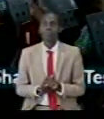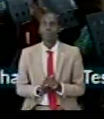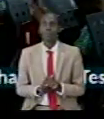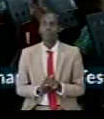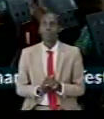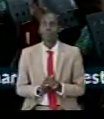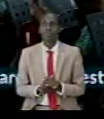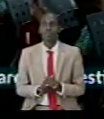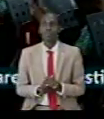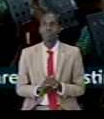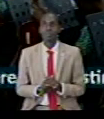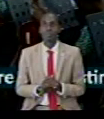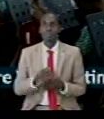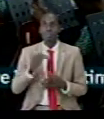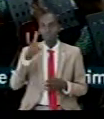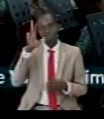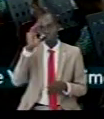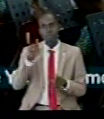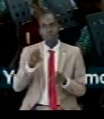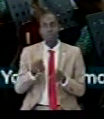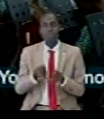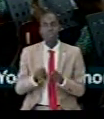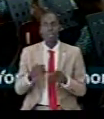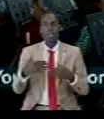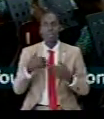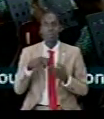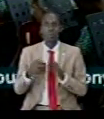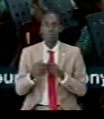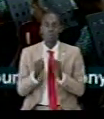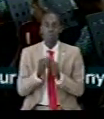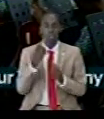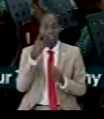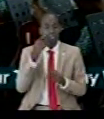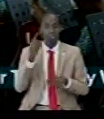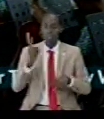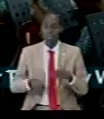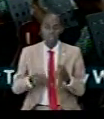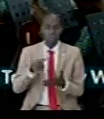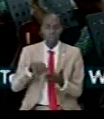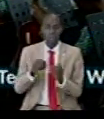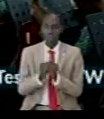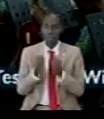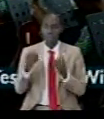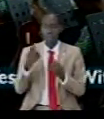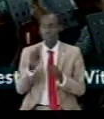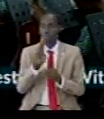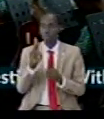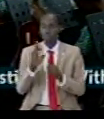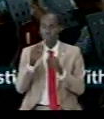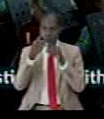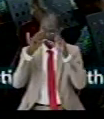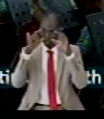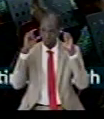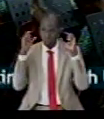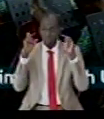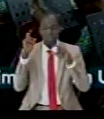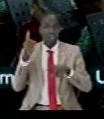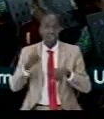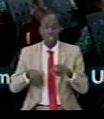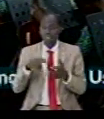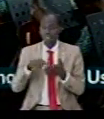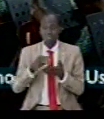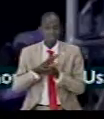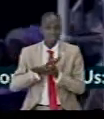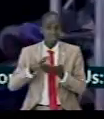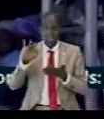He had problem with his eyes. He couldn't read without glasses. He couldn't read clearly without glasses, but